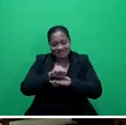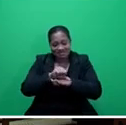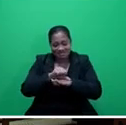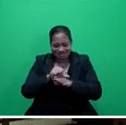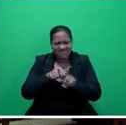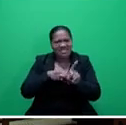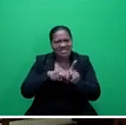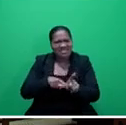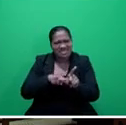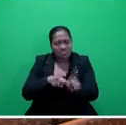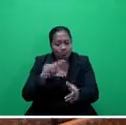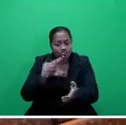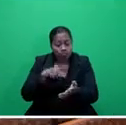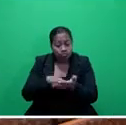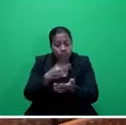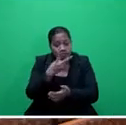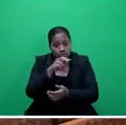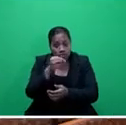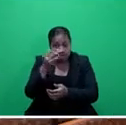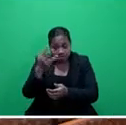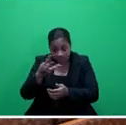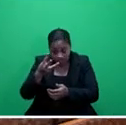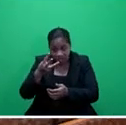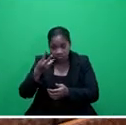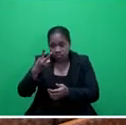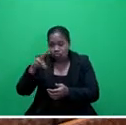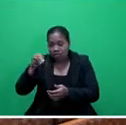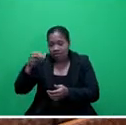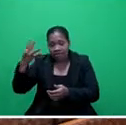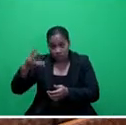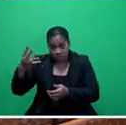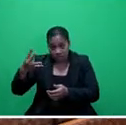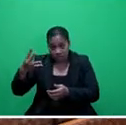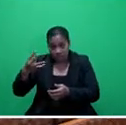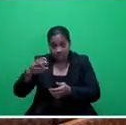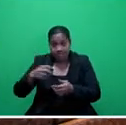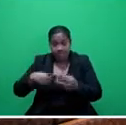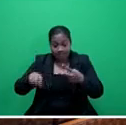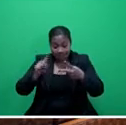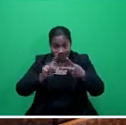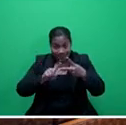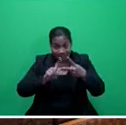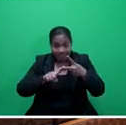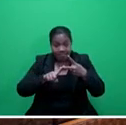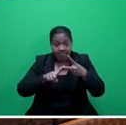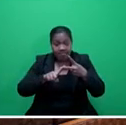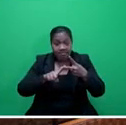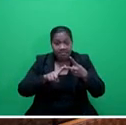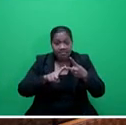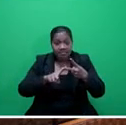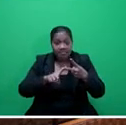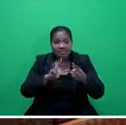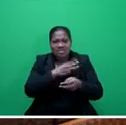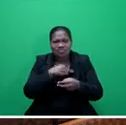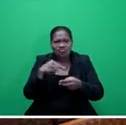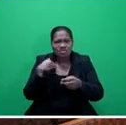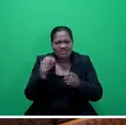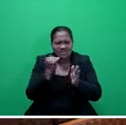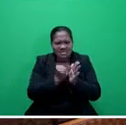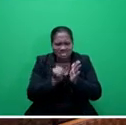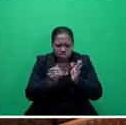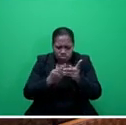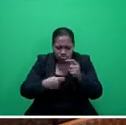for 2013 and 2014, and 2, Ministry of Industry, Trade